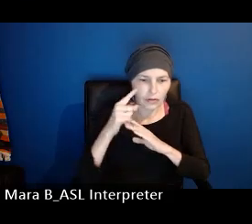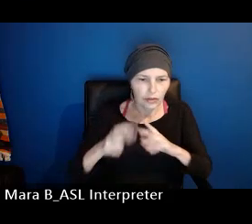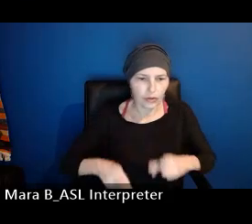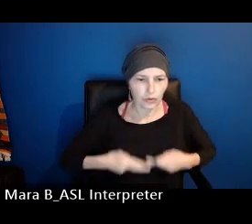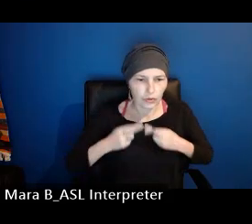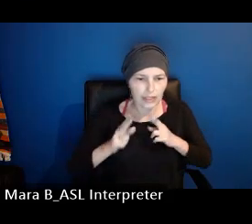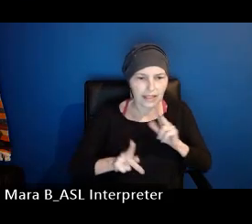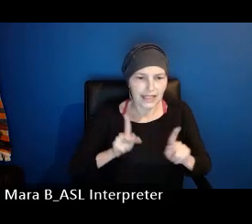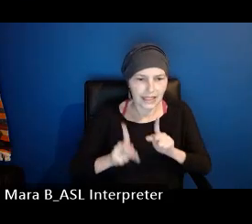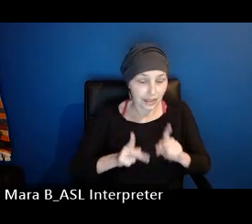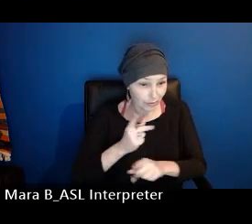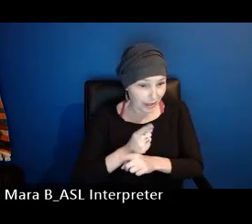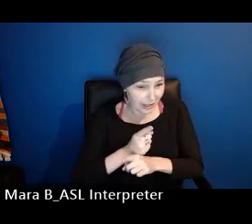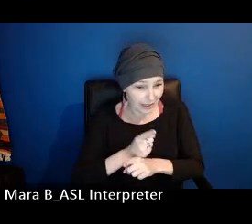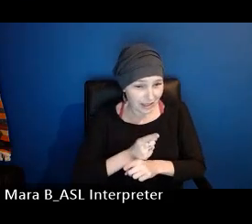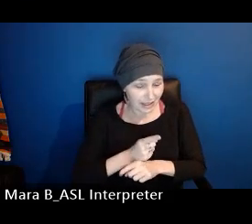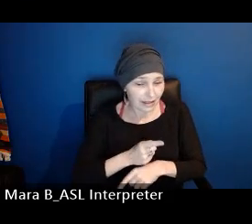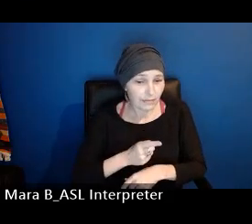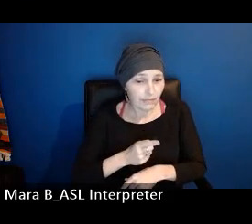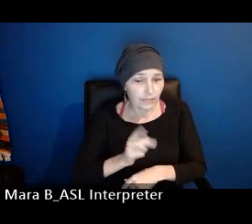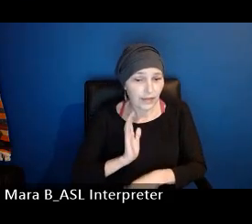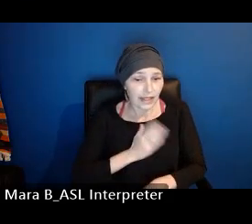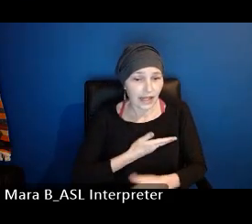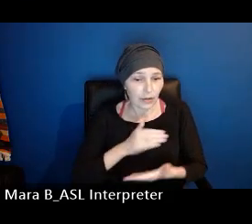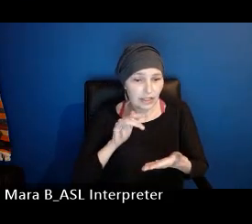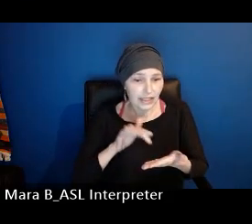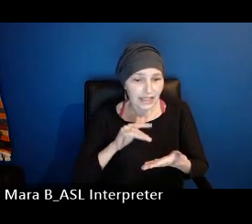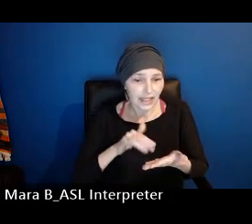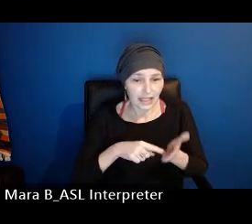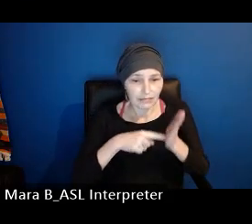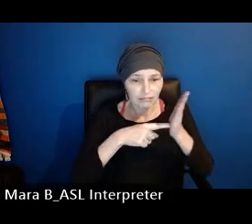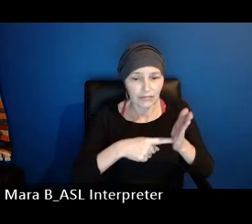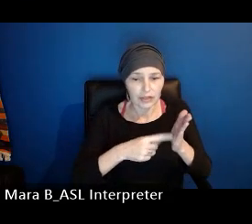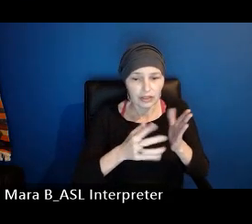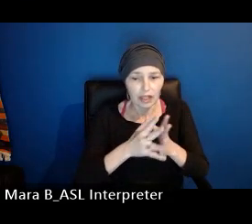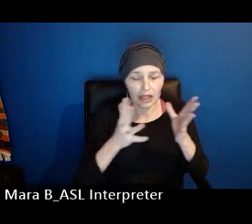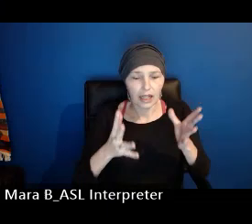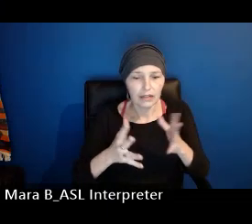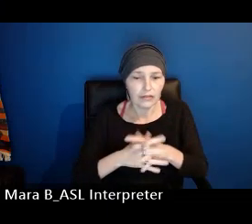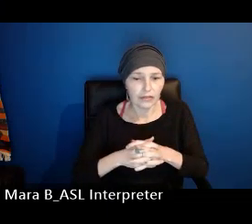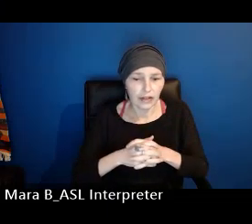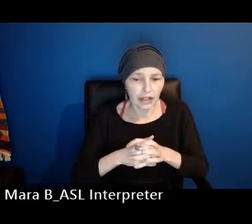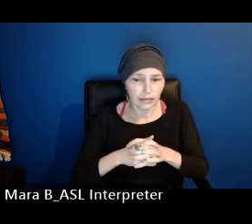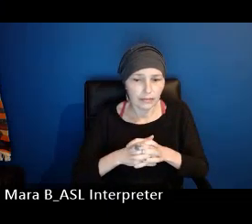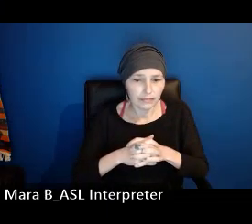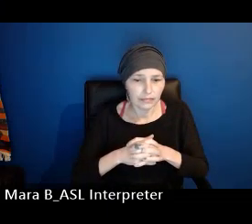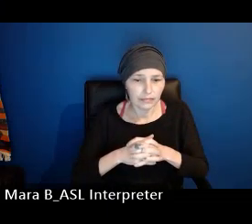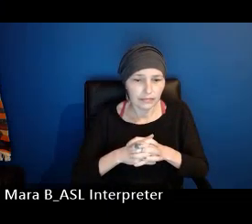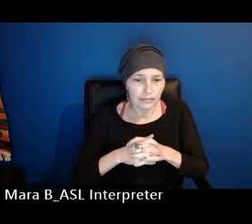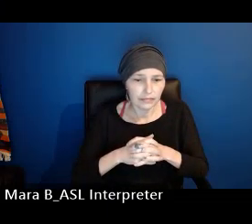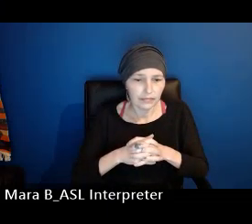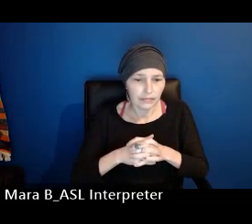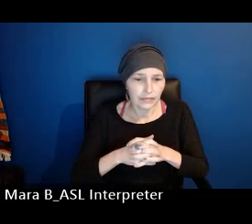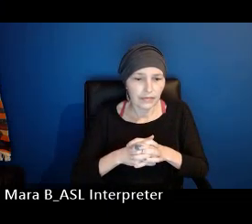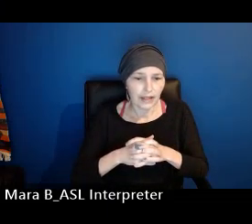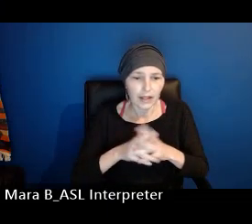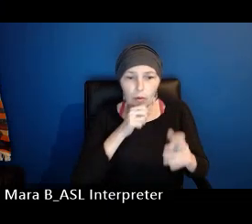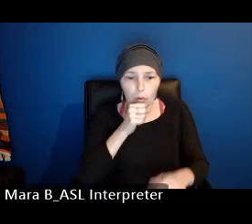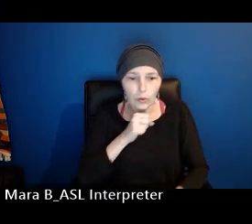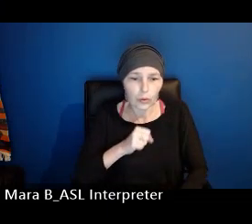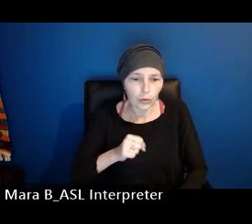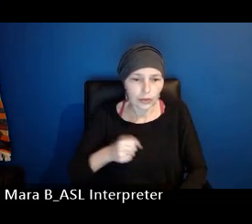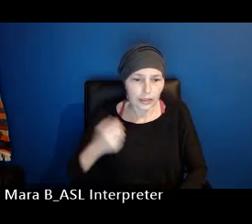Some in our city, we have a lot of historic homes. So there's a lot of residents that qualify as